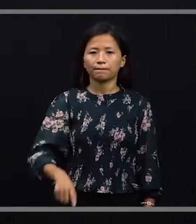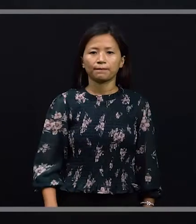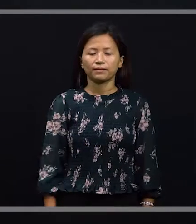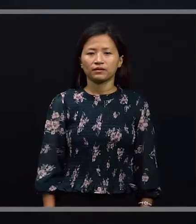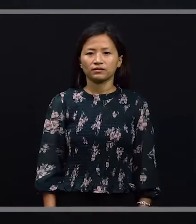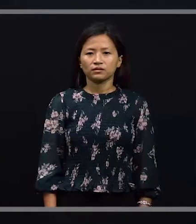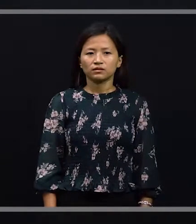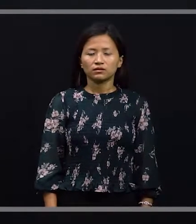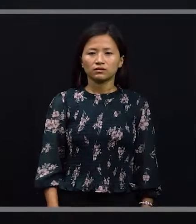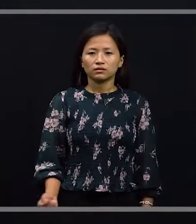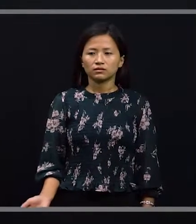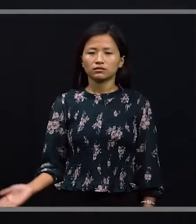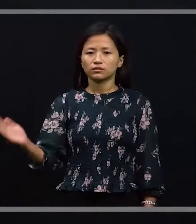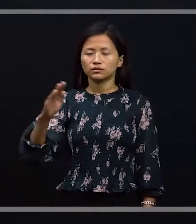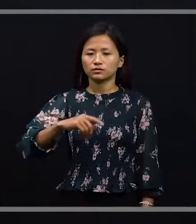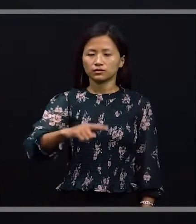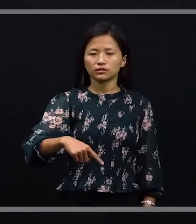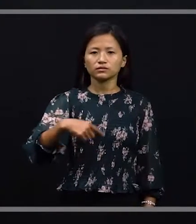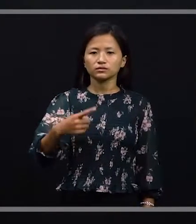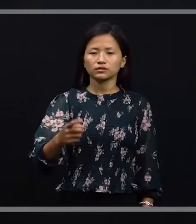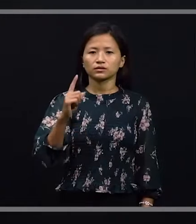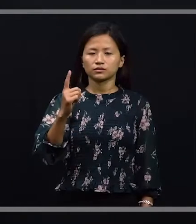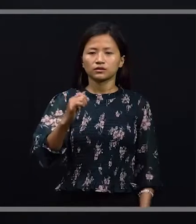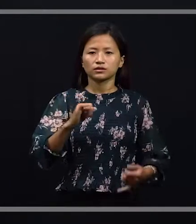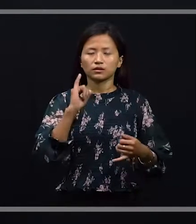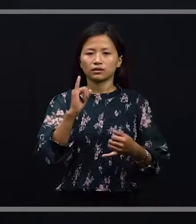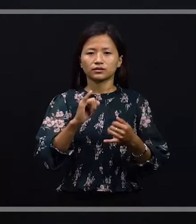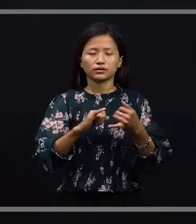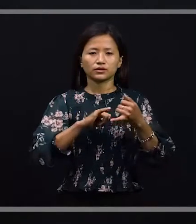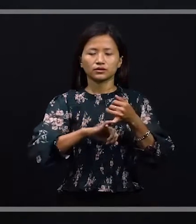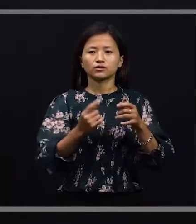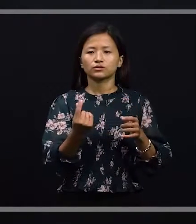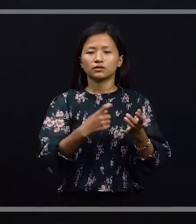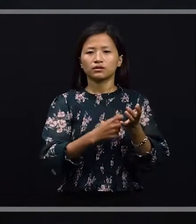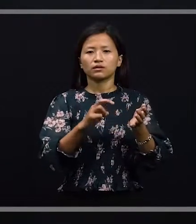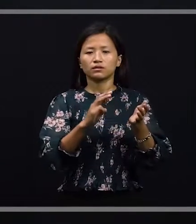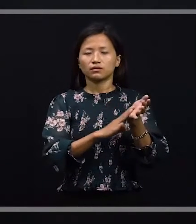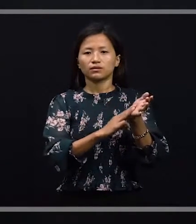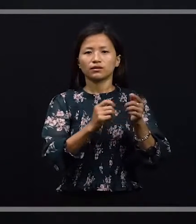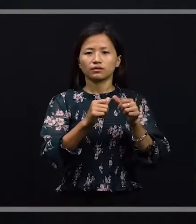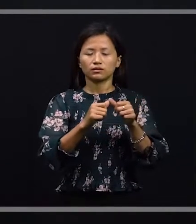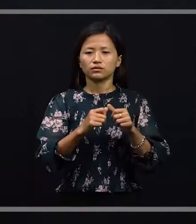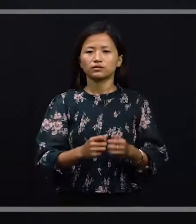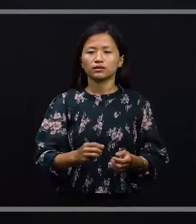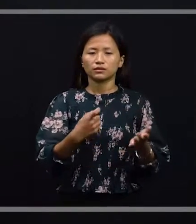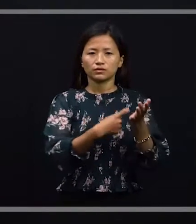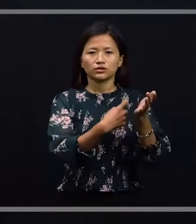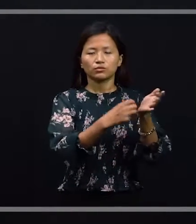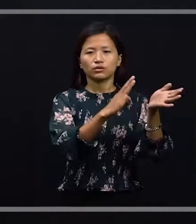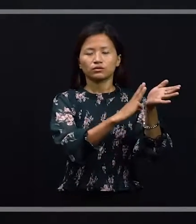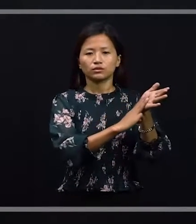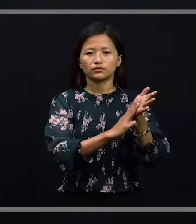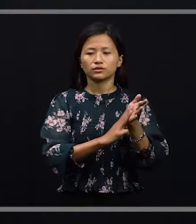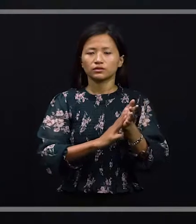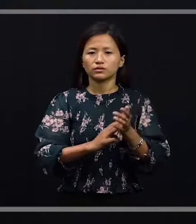Now, coming to the next one, that is Ishwar Chandra Vidyasagar. So just like Raja Ram Mohan Roy, even this Ishwar